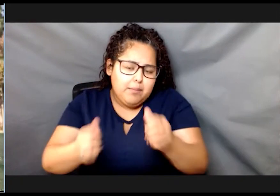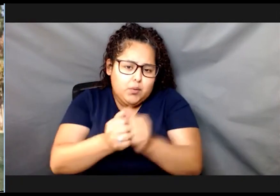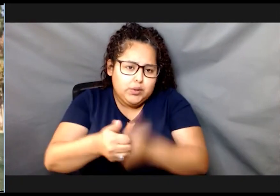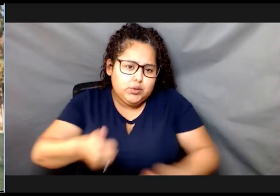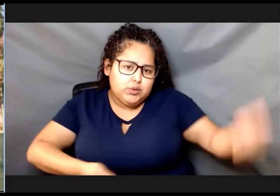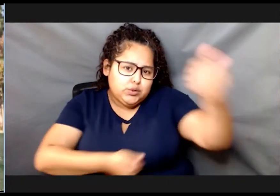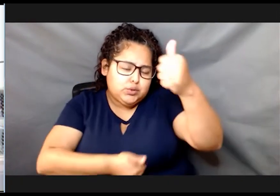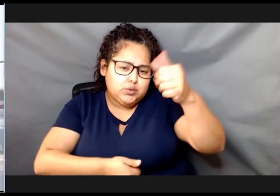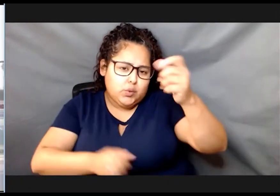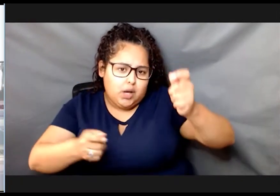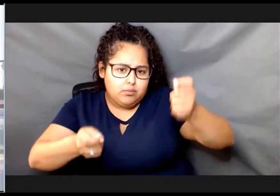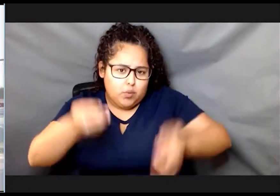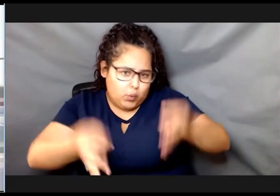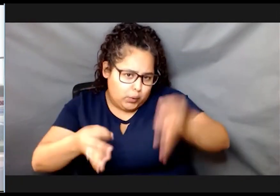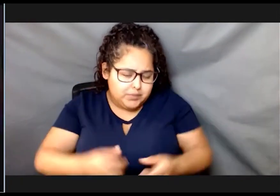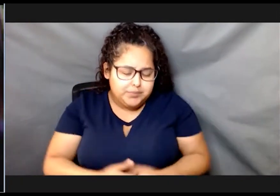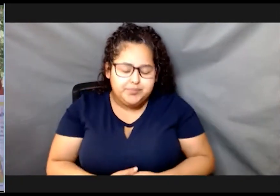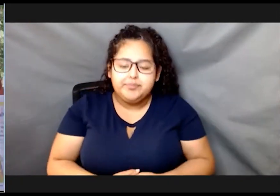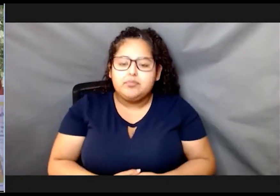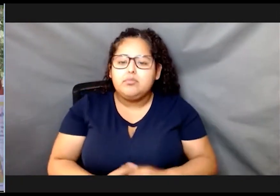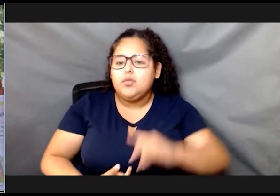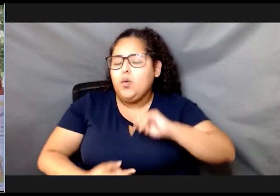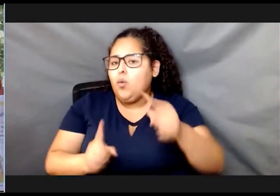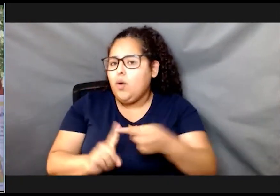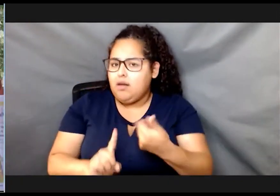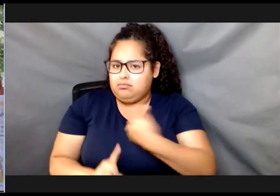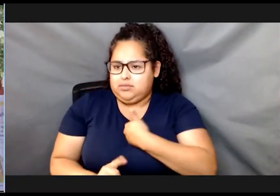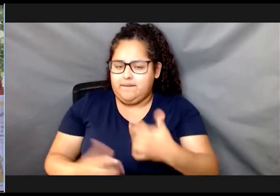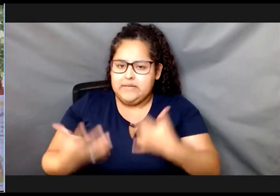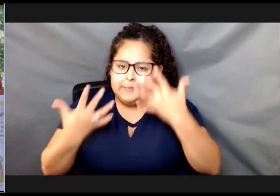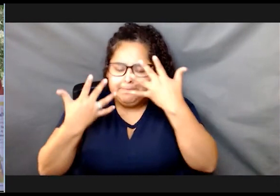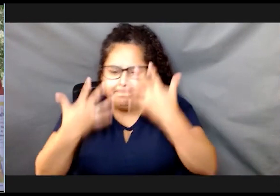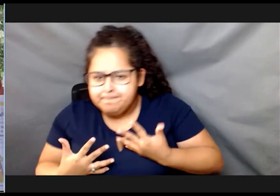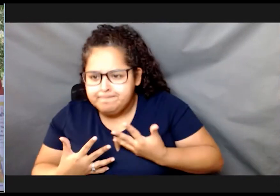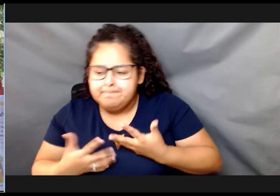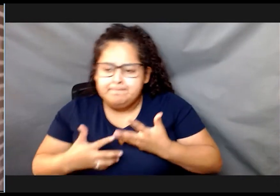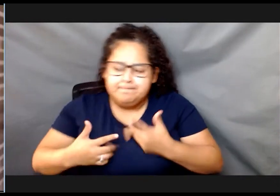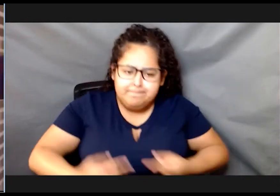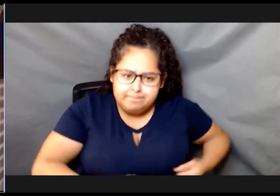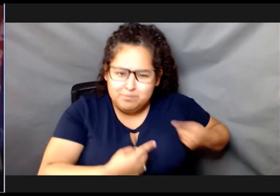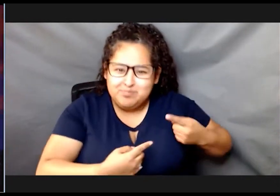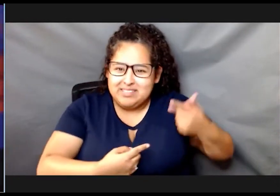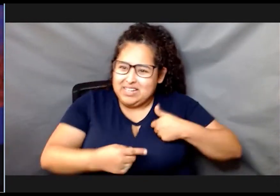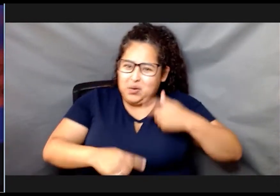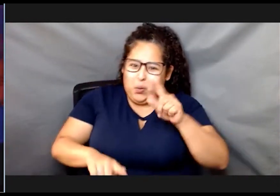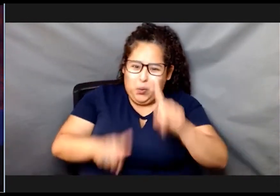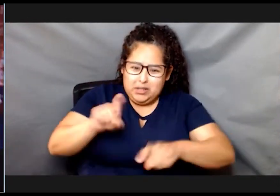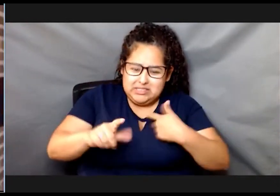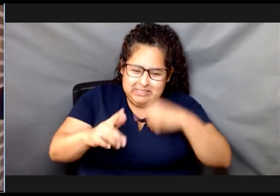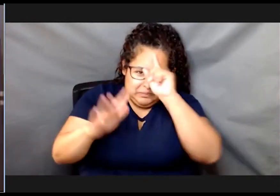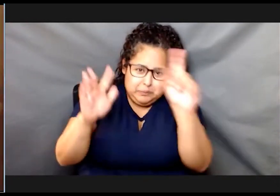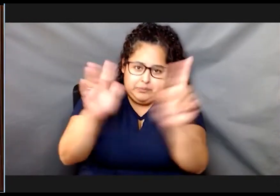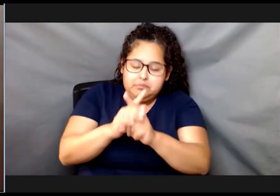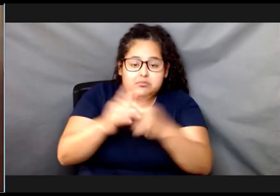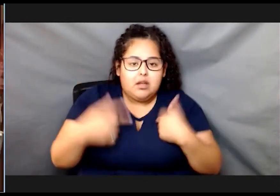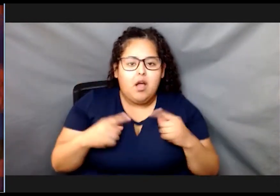Court. Whenever I'm feeling down or I have any question that I have, I just go into the Dream Center and they